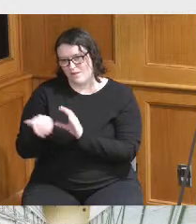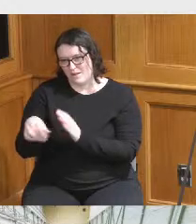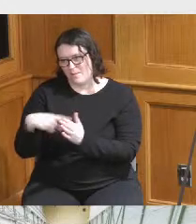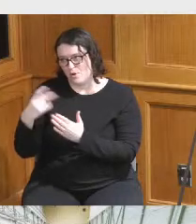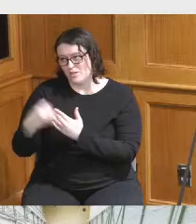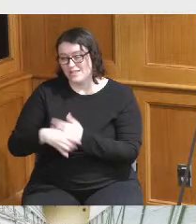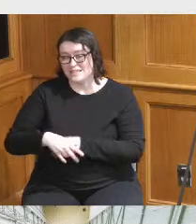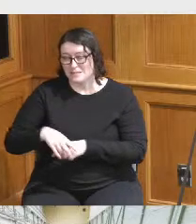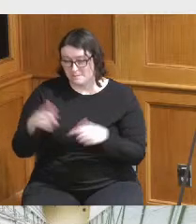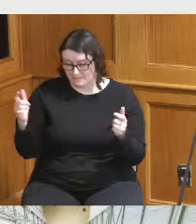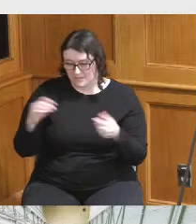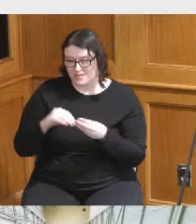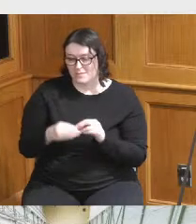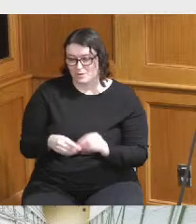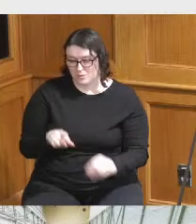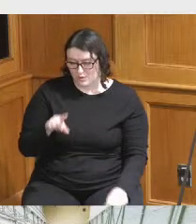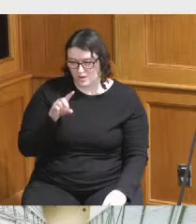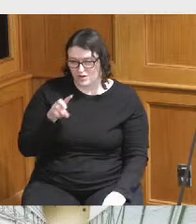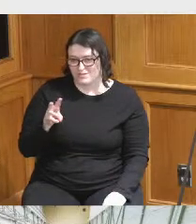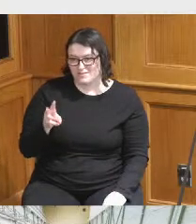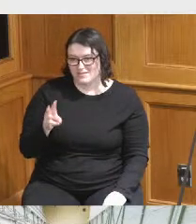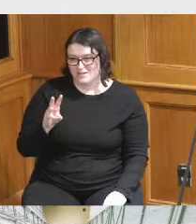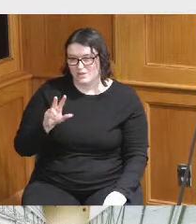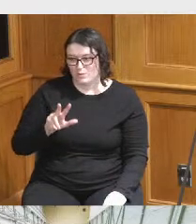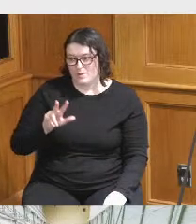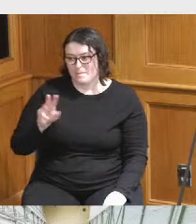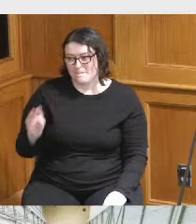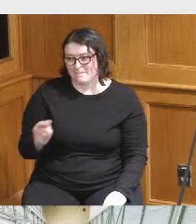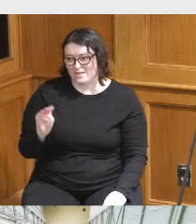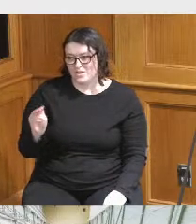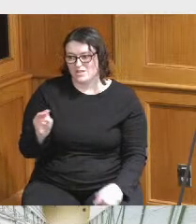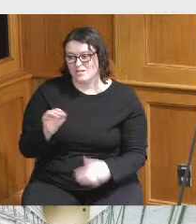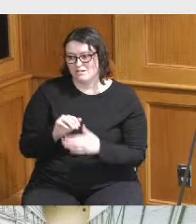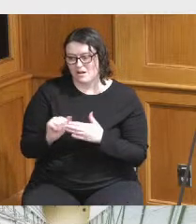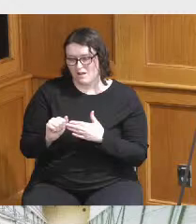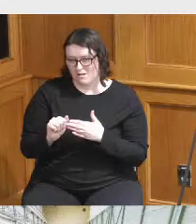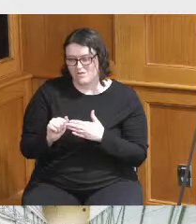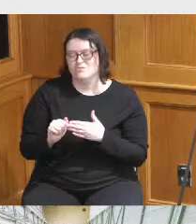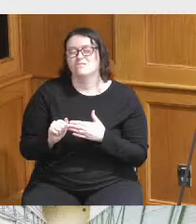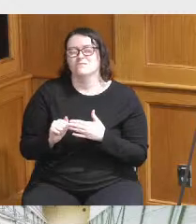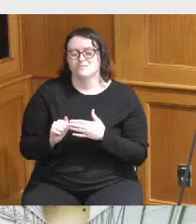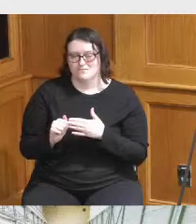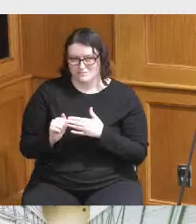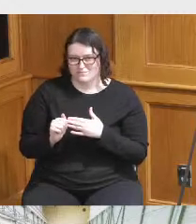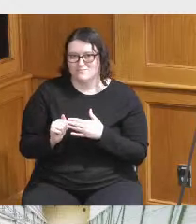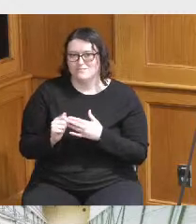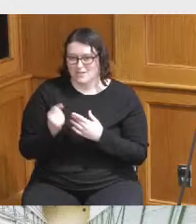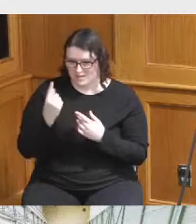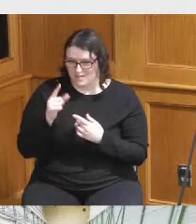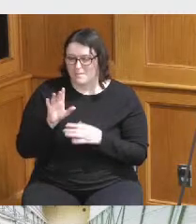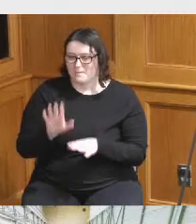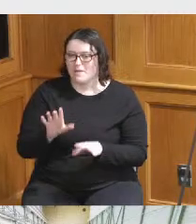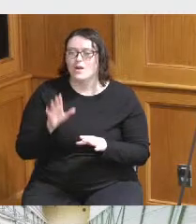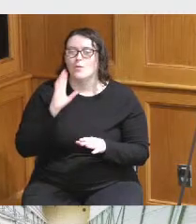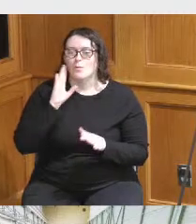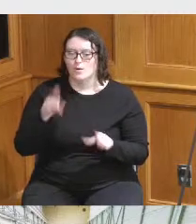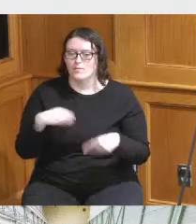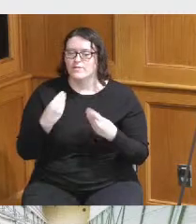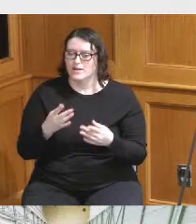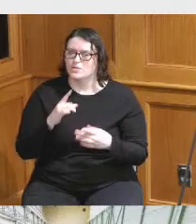is a big number, $163 million moving into construction next year, but one that is going to provide some